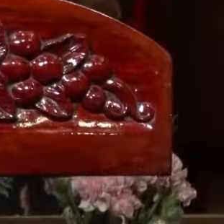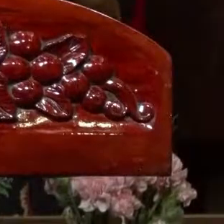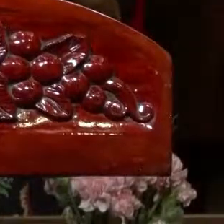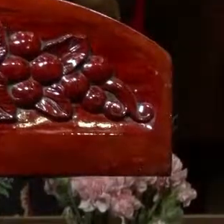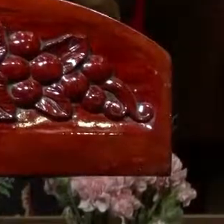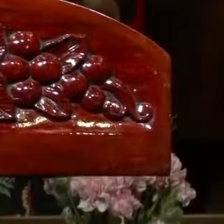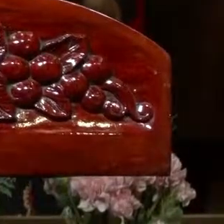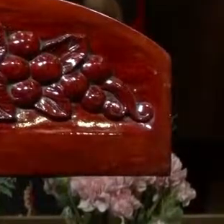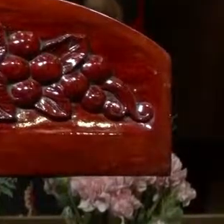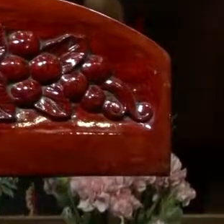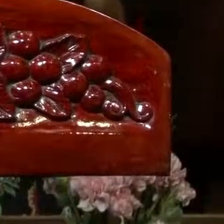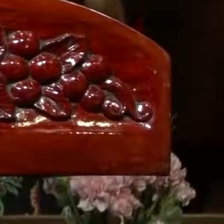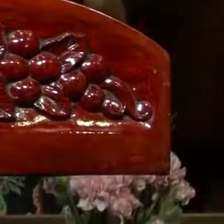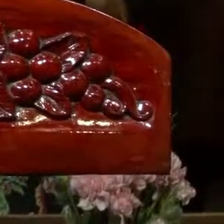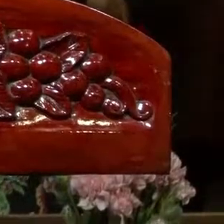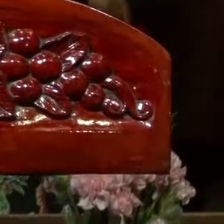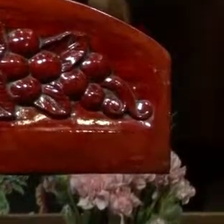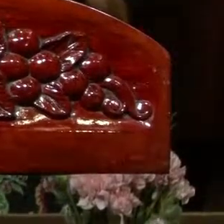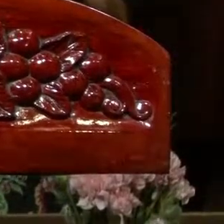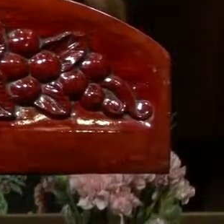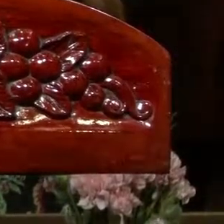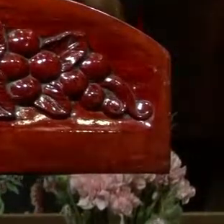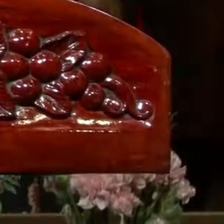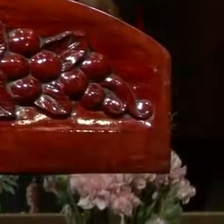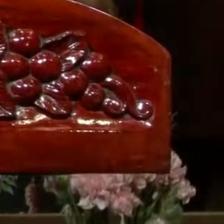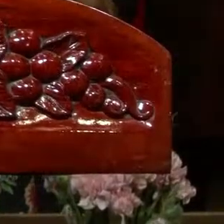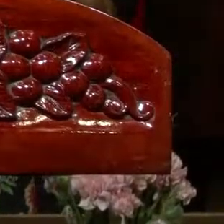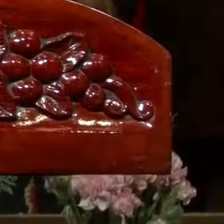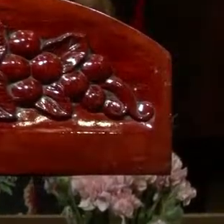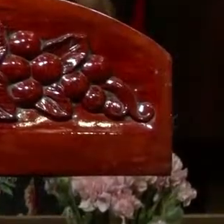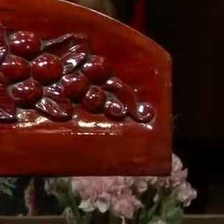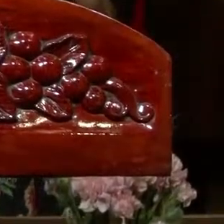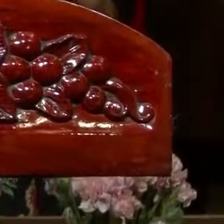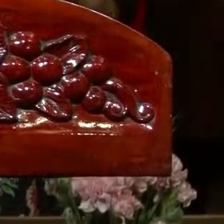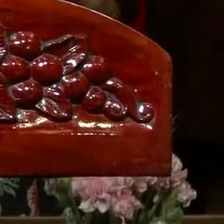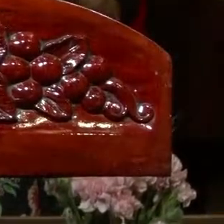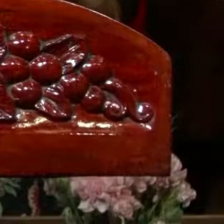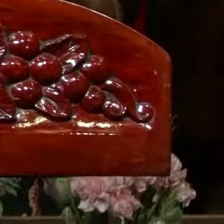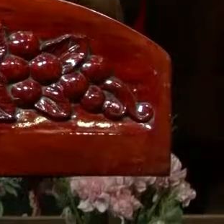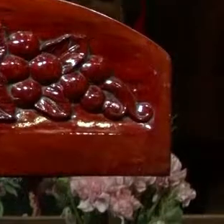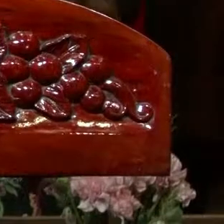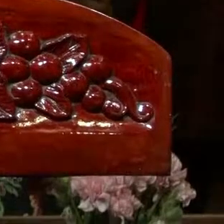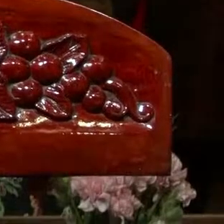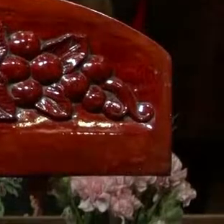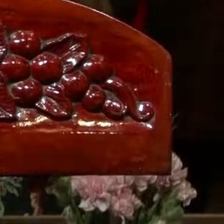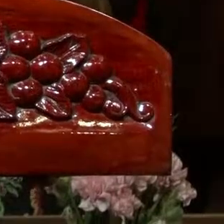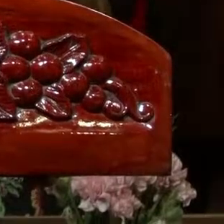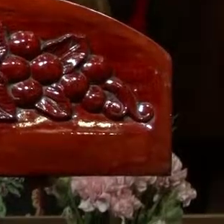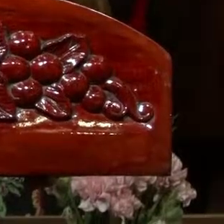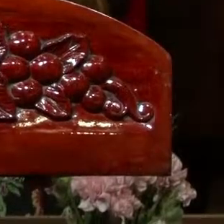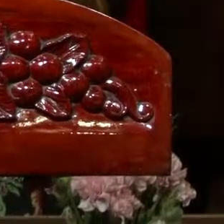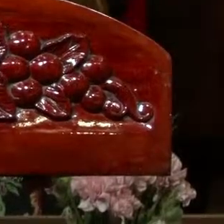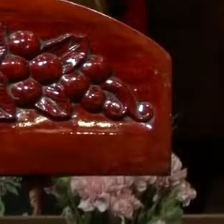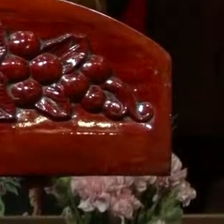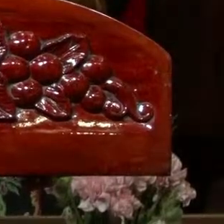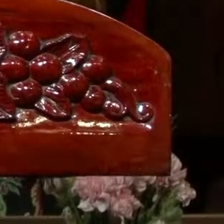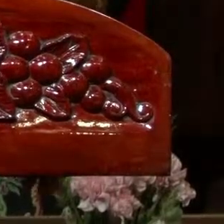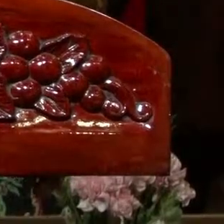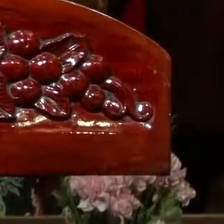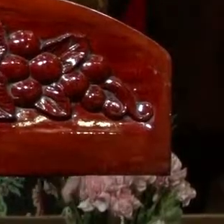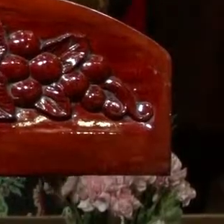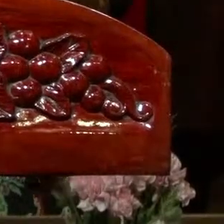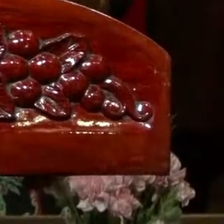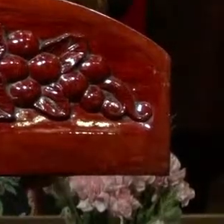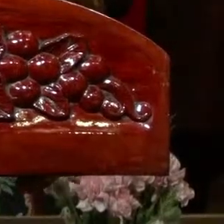aklat ng Lucas, Kapitulo 24, at babasahin natin mula 44 hanggang